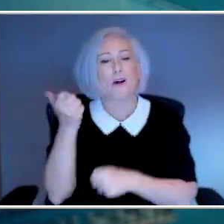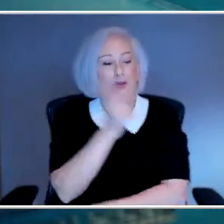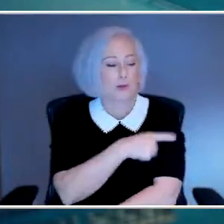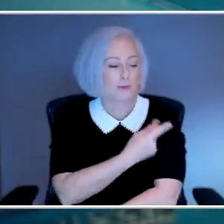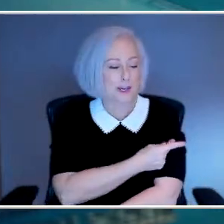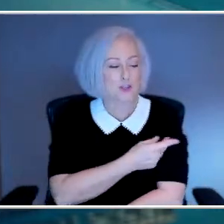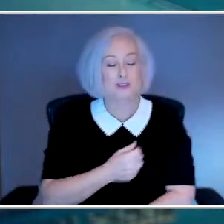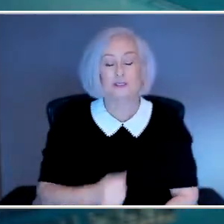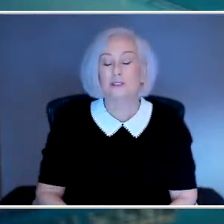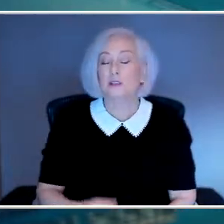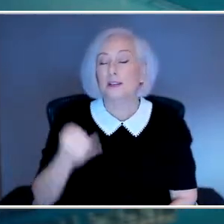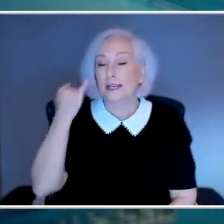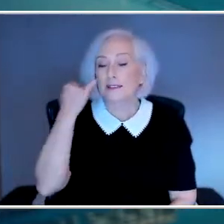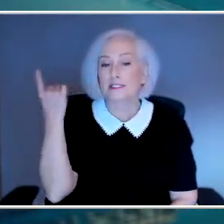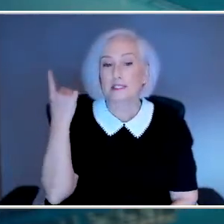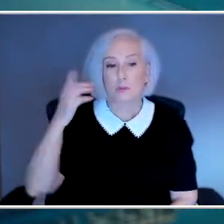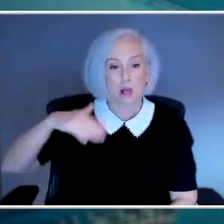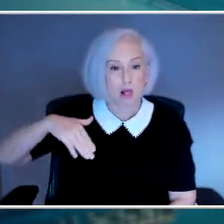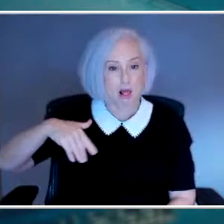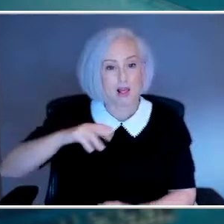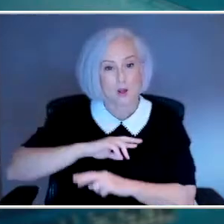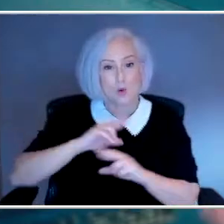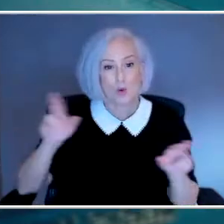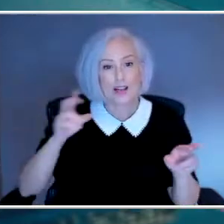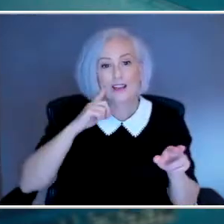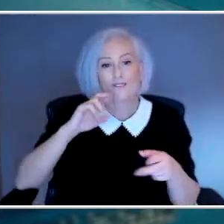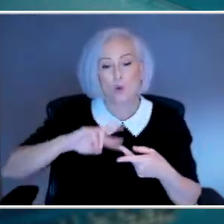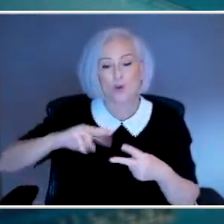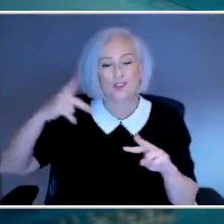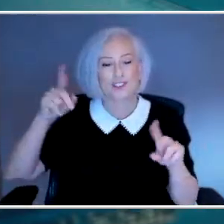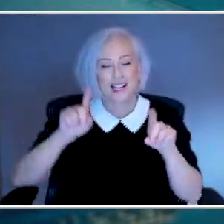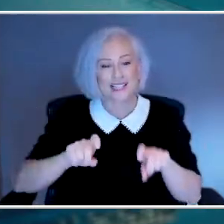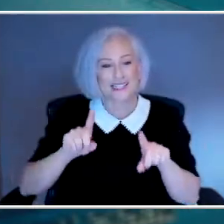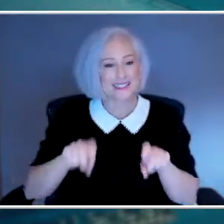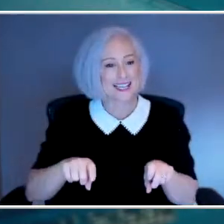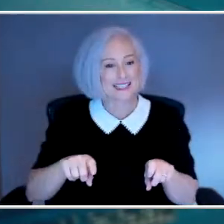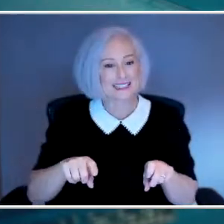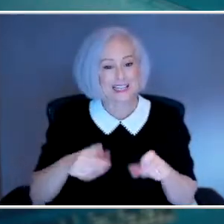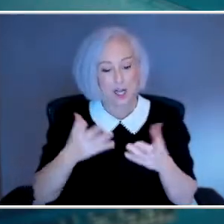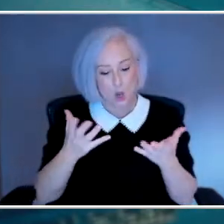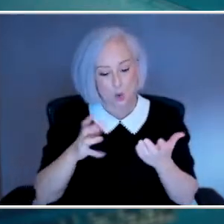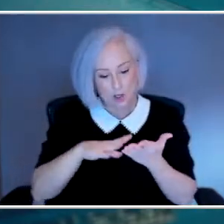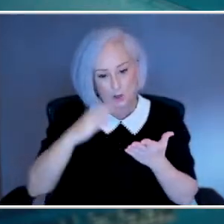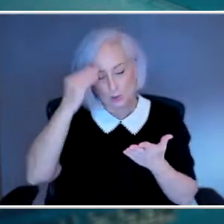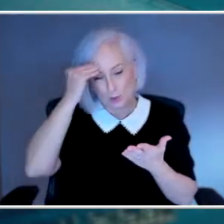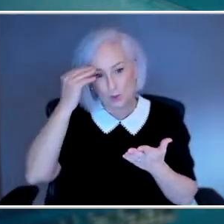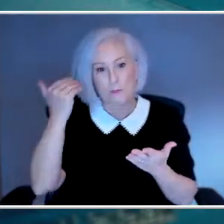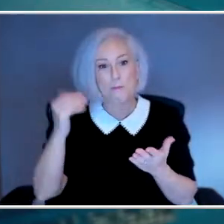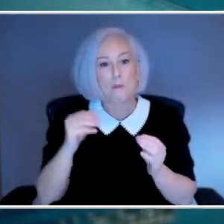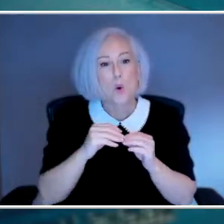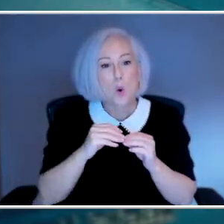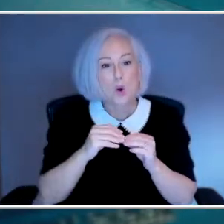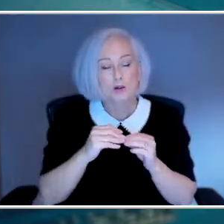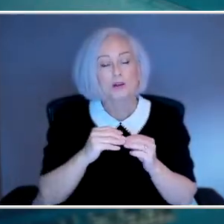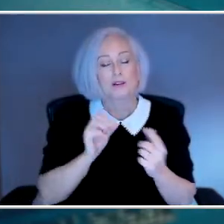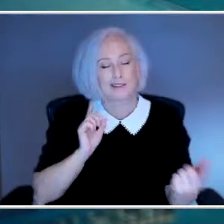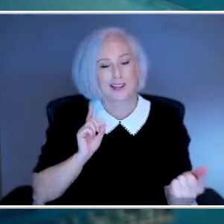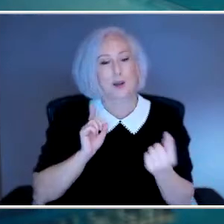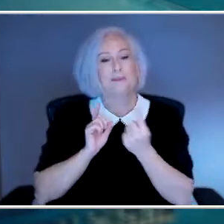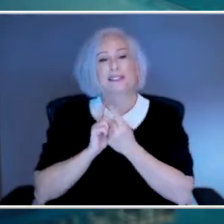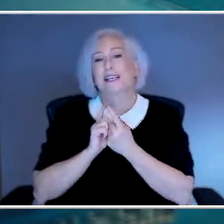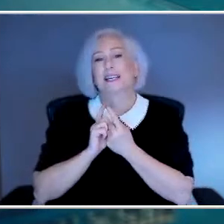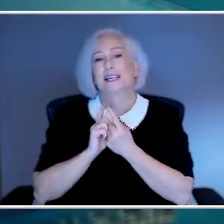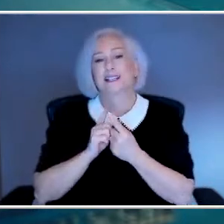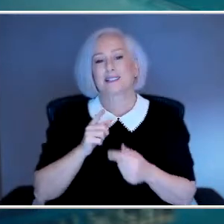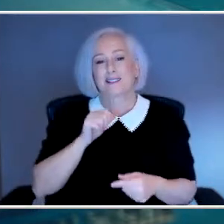genetic testing but wants to learn more, come and see us. If someone is not quite ready for surgery but wants to learn more, come and see us. If someone just wants to